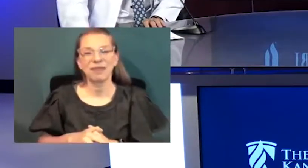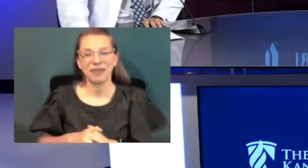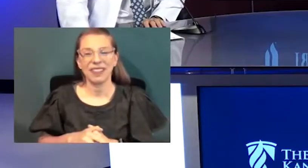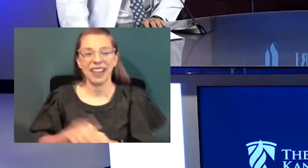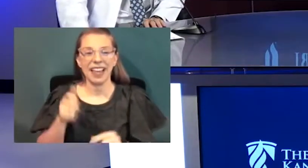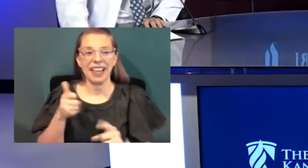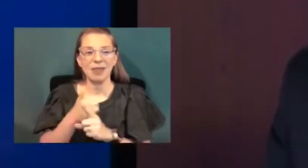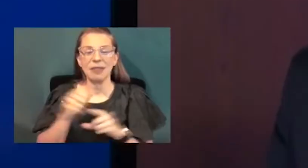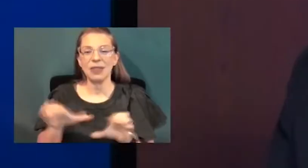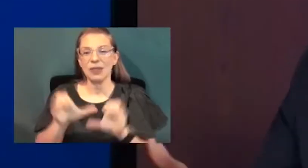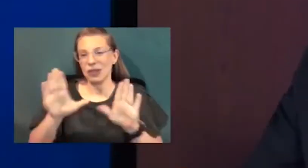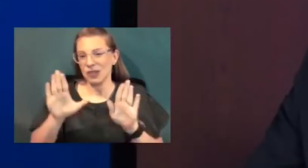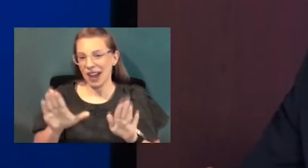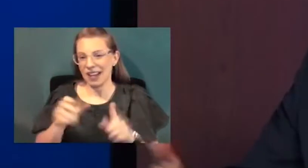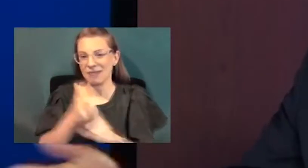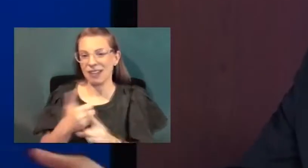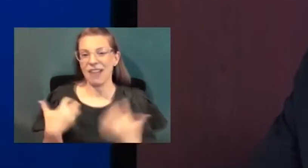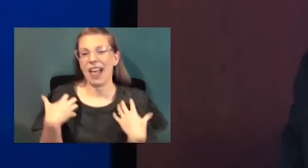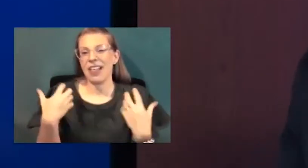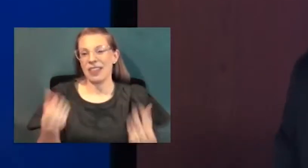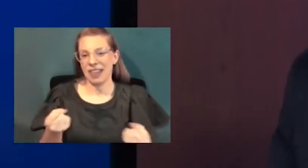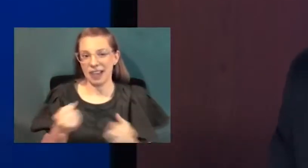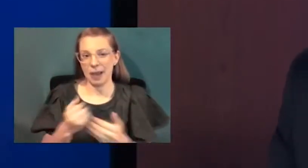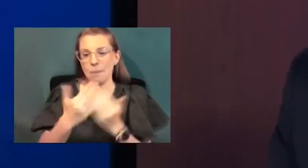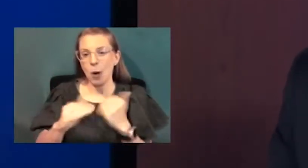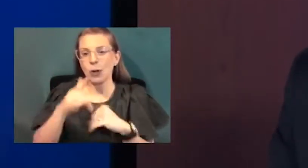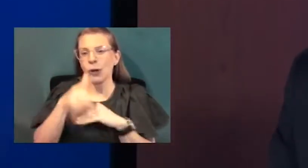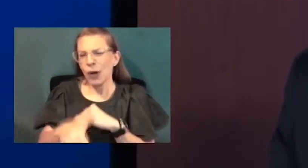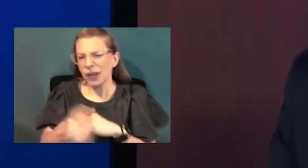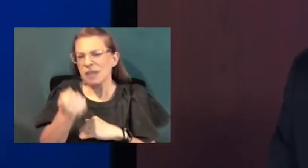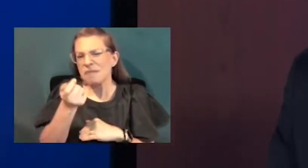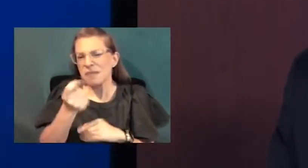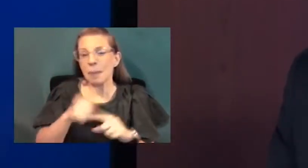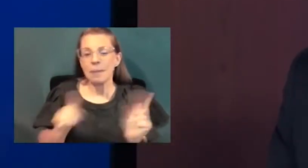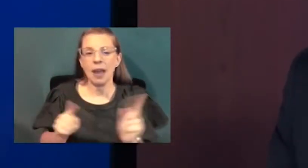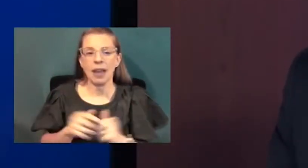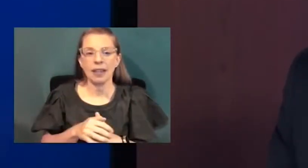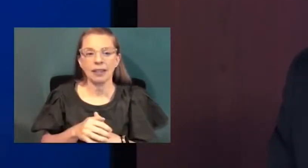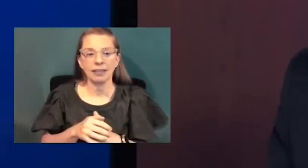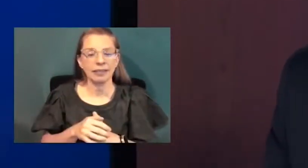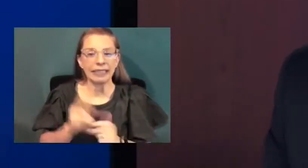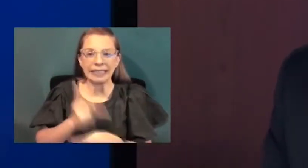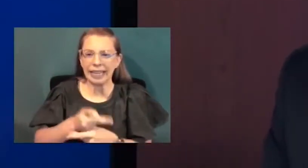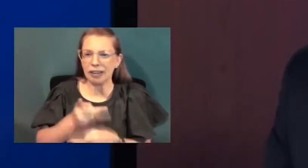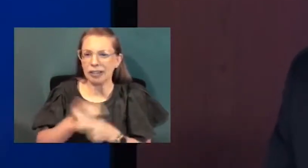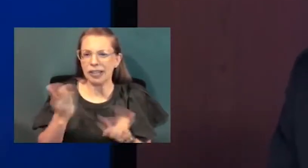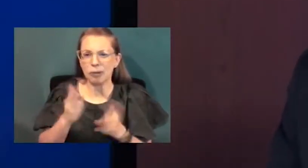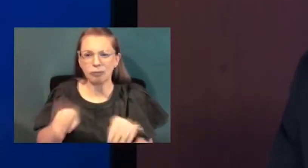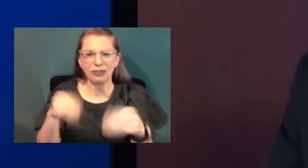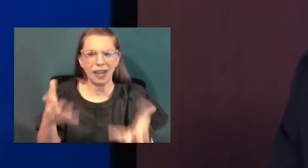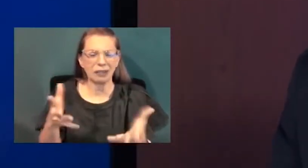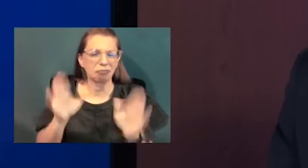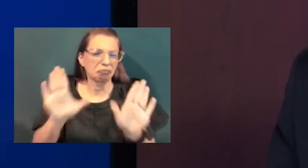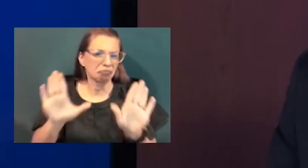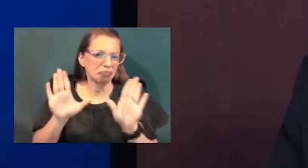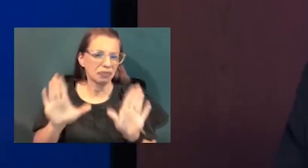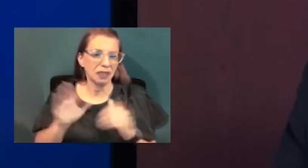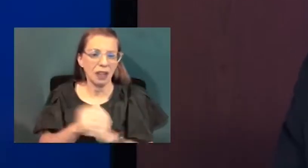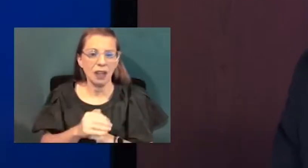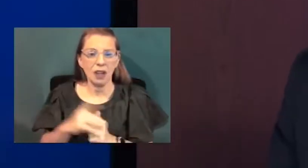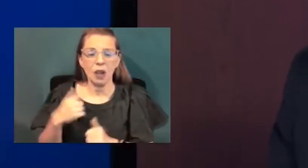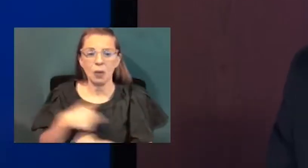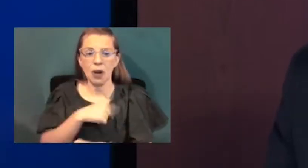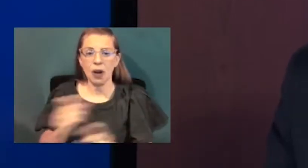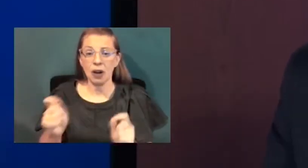is very healthy. He was born a little early, but we've had wonderful care. And, you know, we're getting used to waking up every few hours